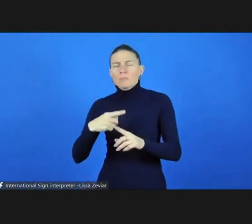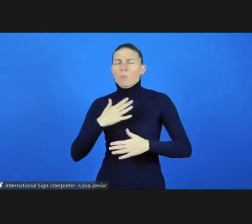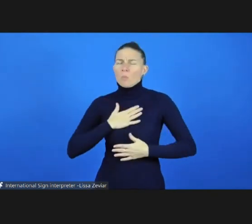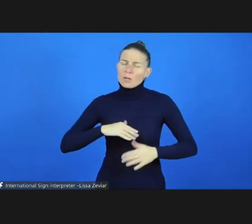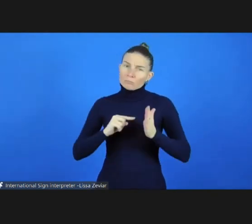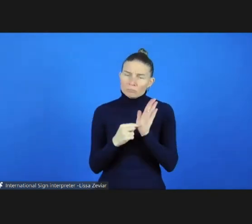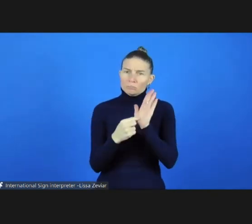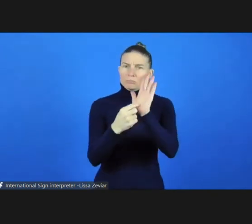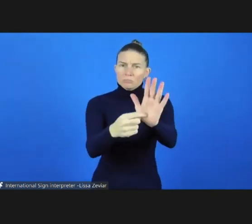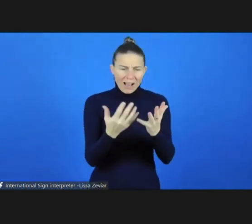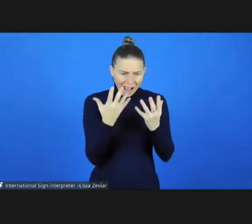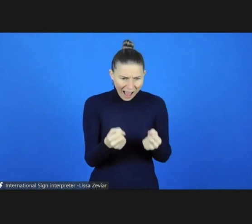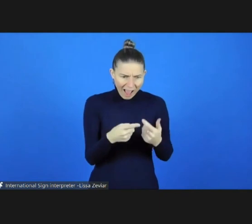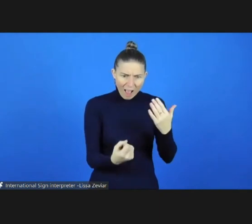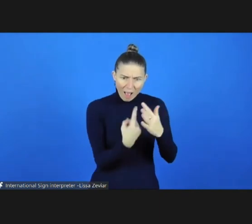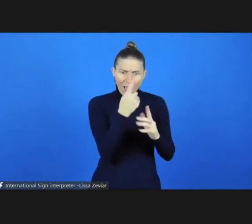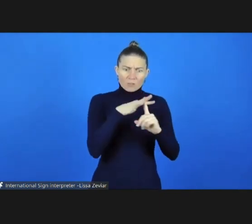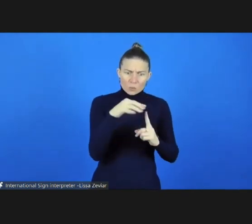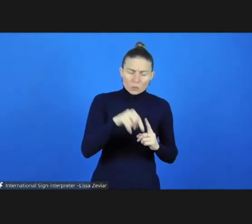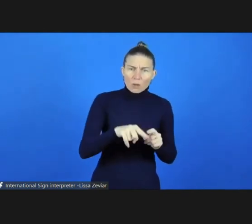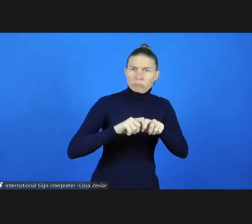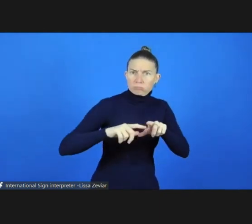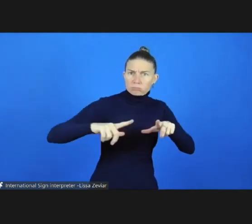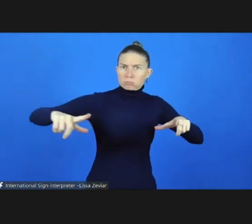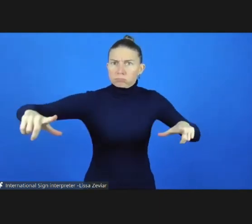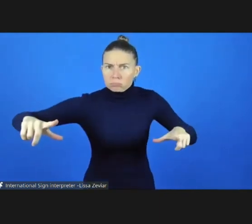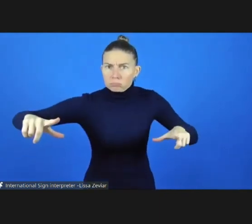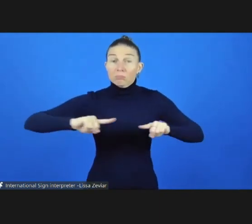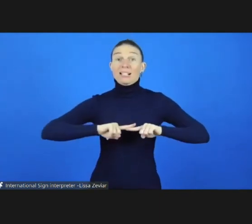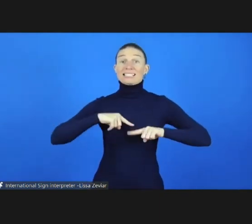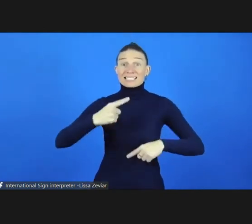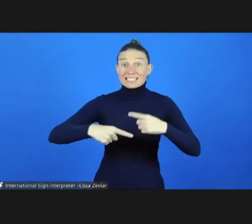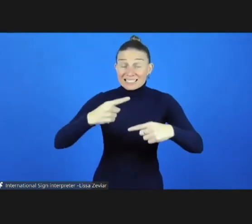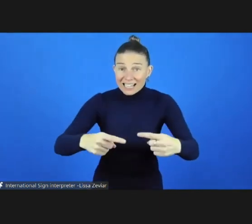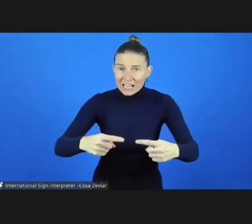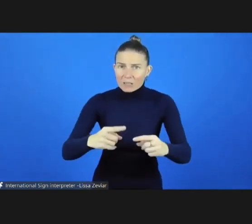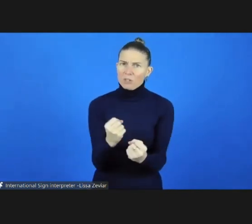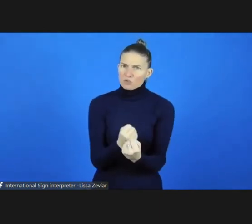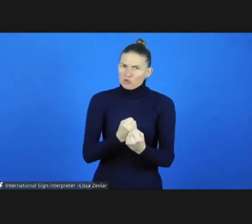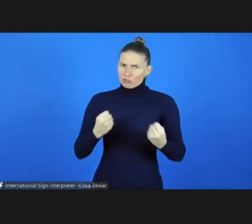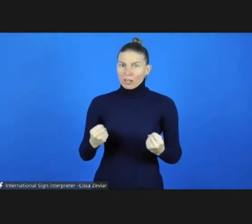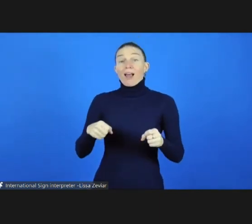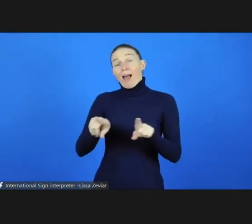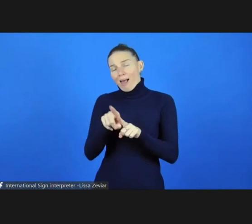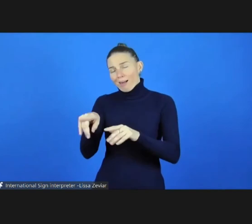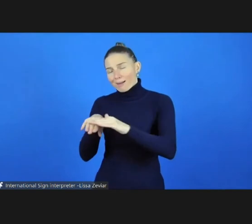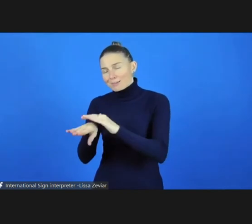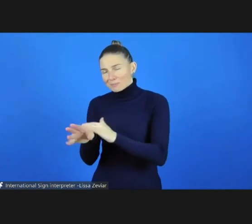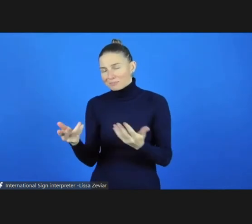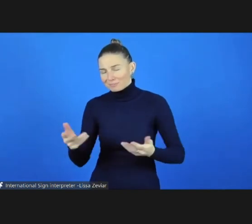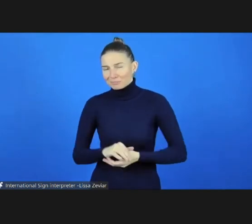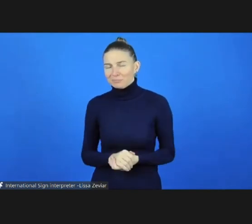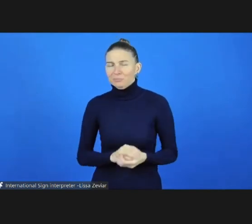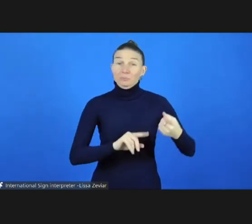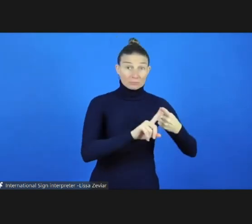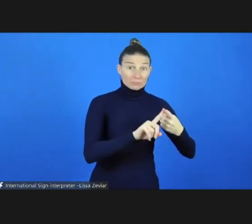scalable, that are sustainable, resilient, and of course, accessible. And then the second piece that we would